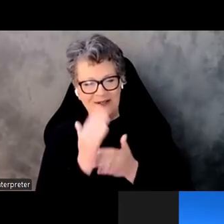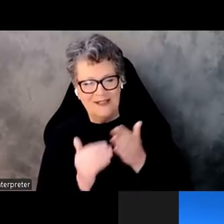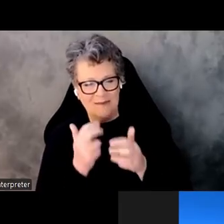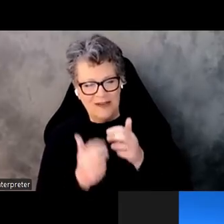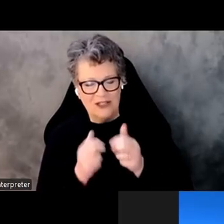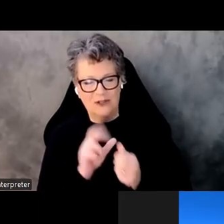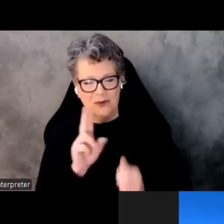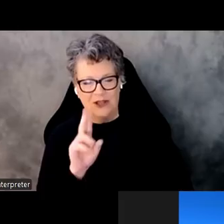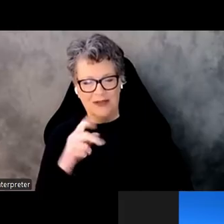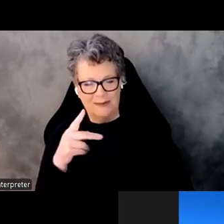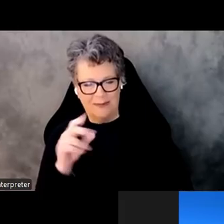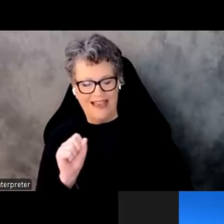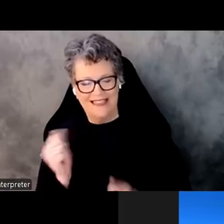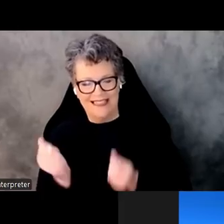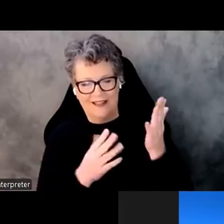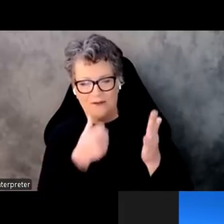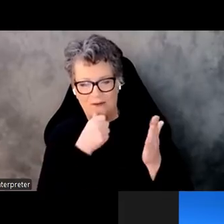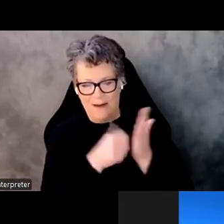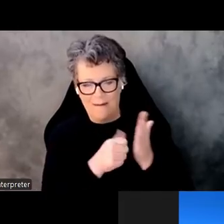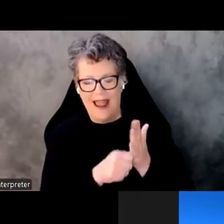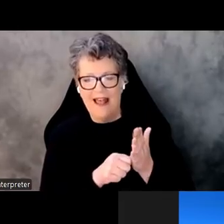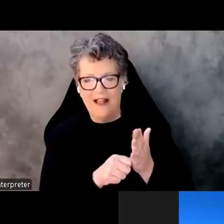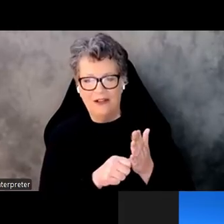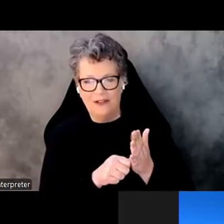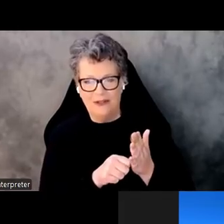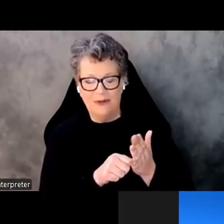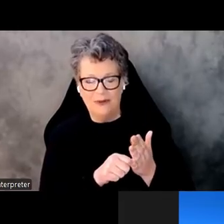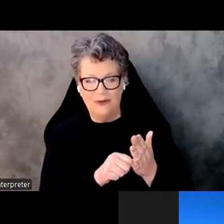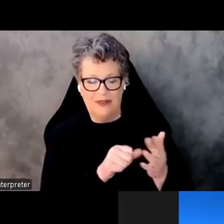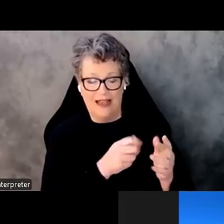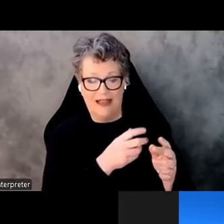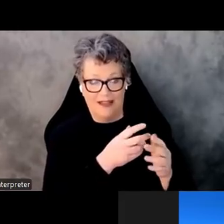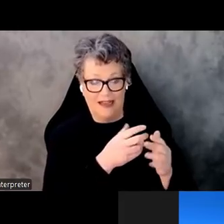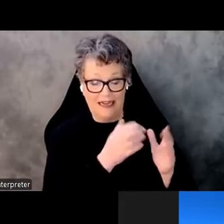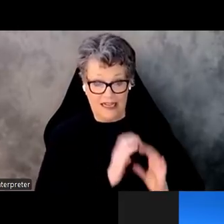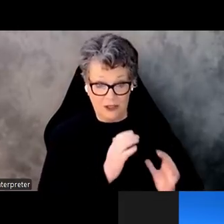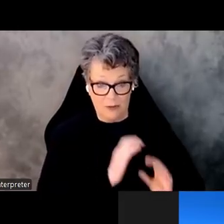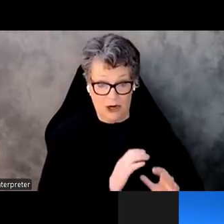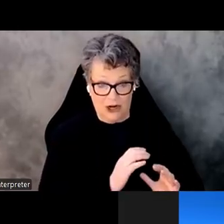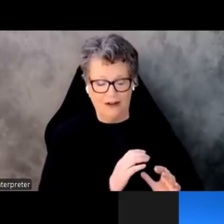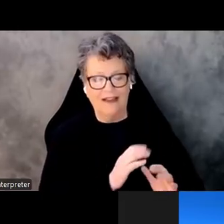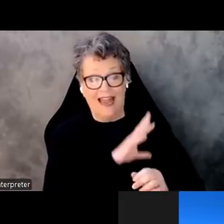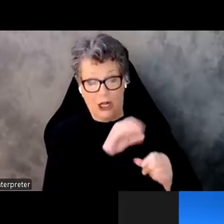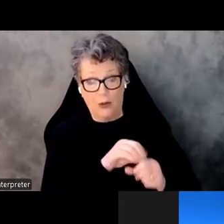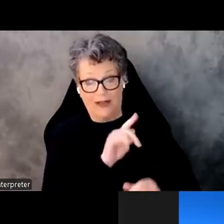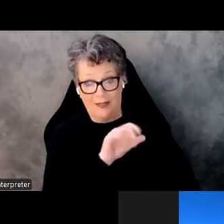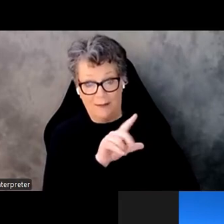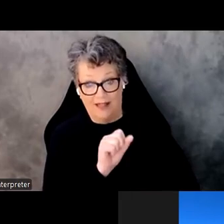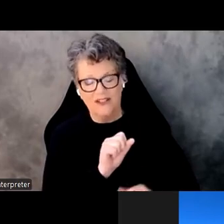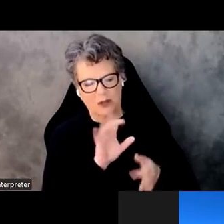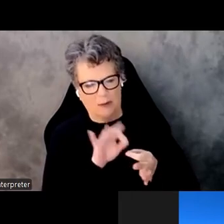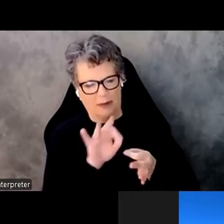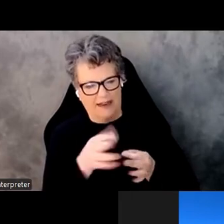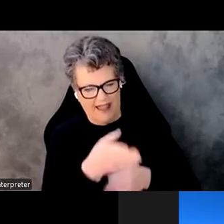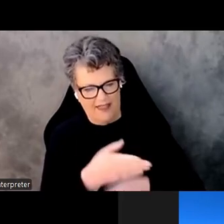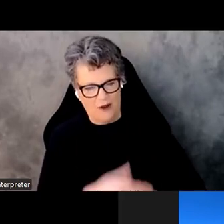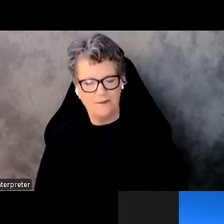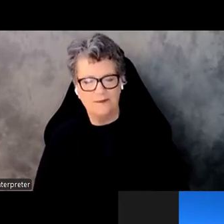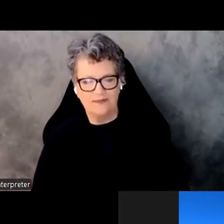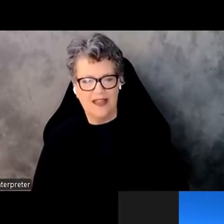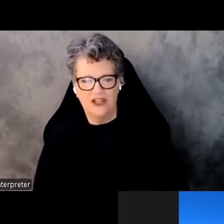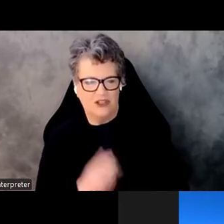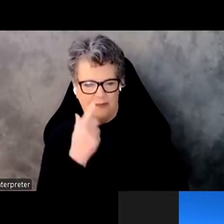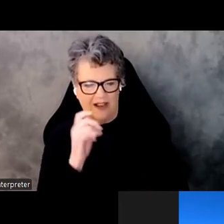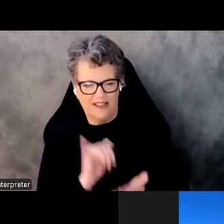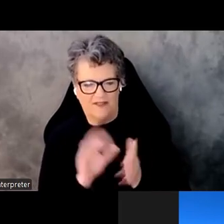the USPS and delivering mails to our customer, and included in those mails were our bills. So again, a little bit of a delay there just due to